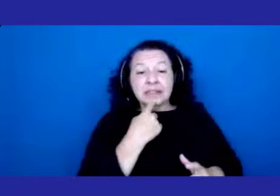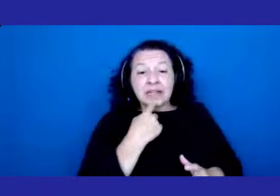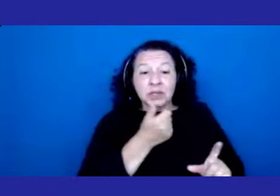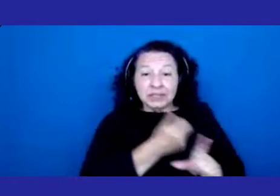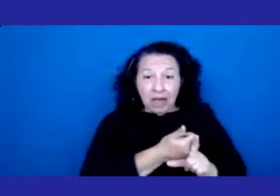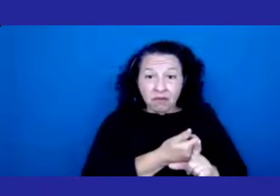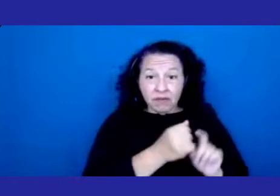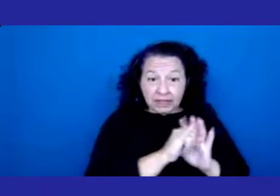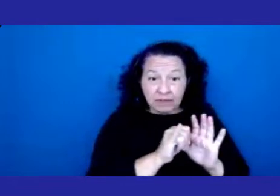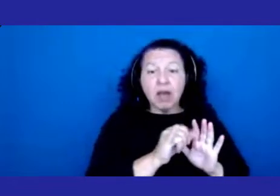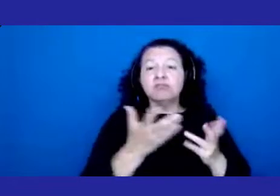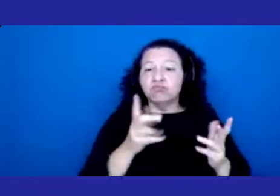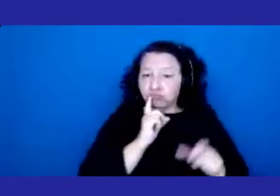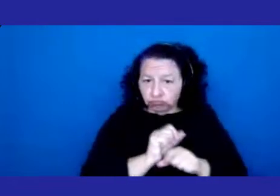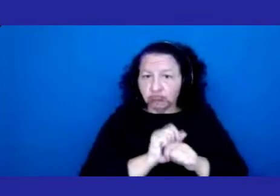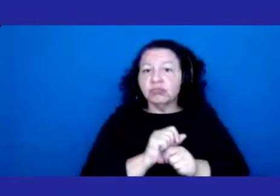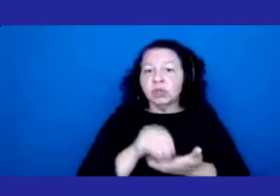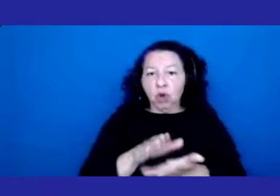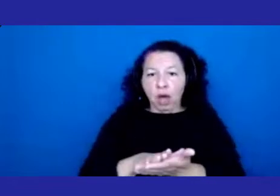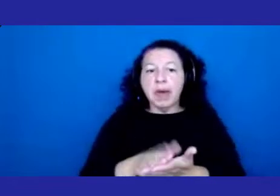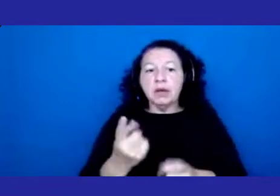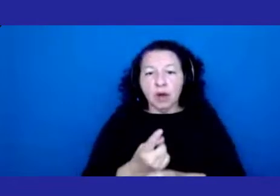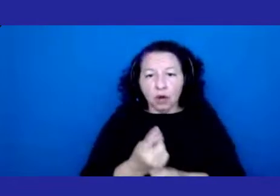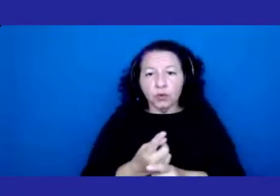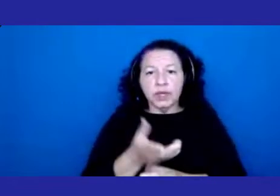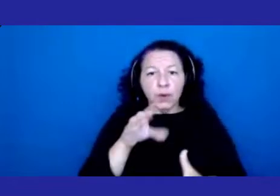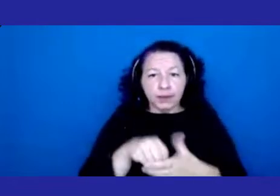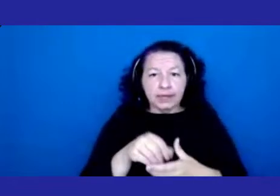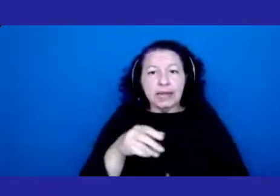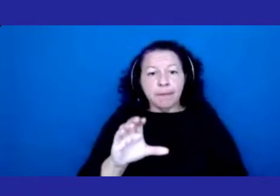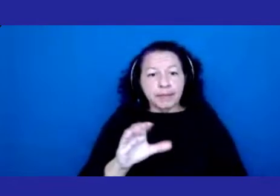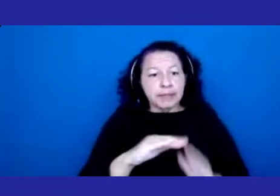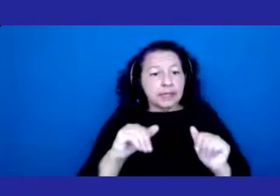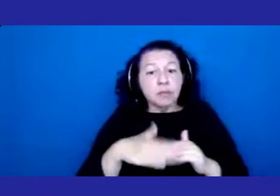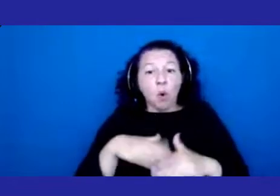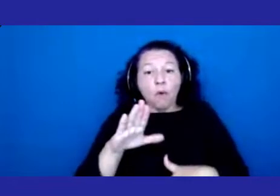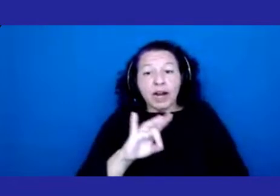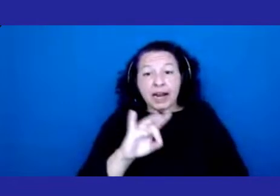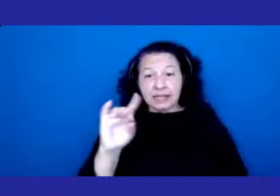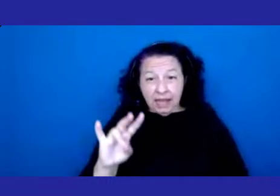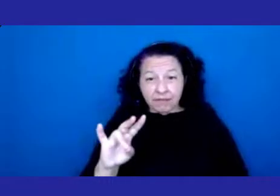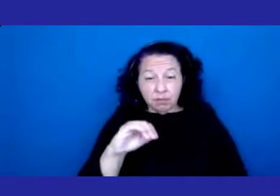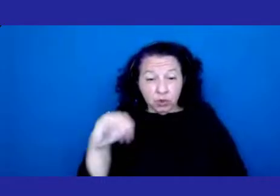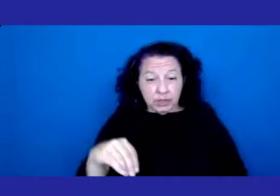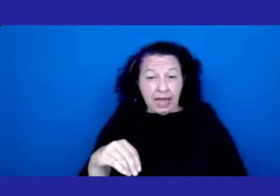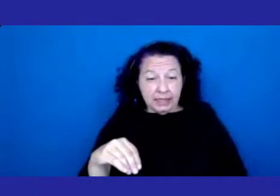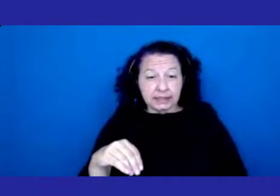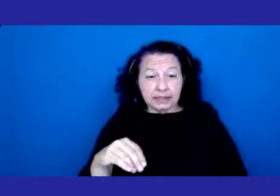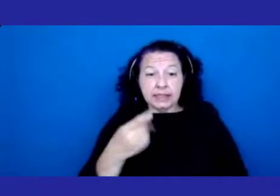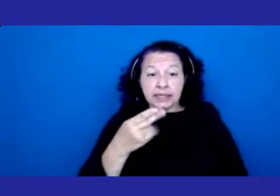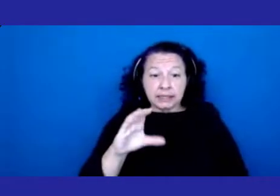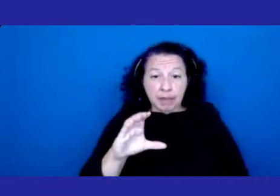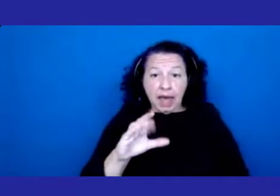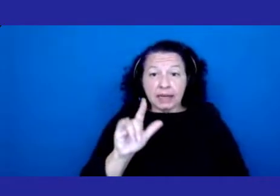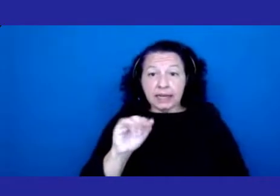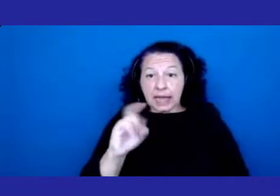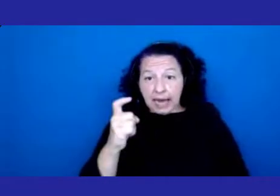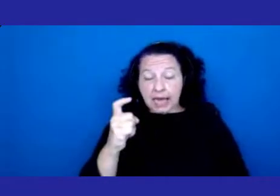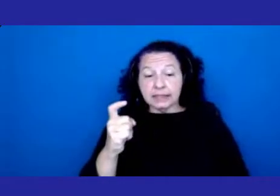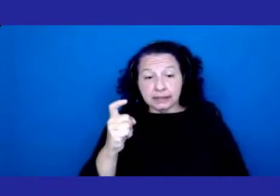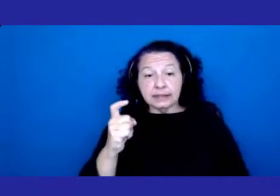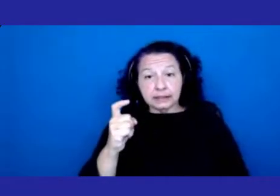was documented accurately in Epic. Over 87% of the time, Hispanic and Latinx distinctions were